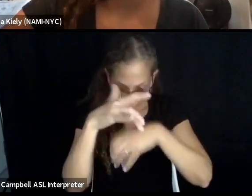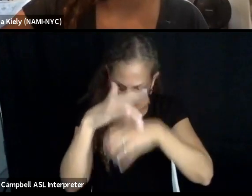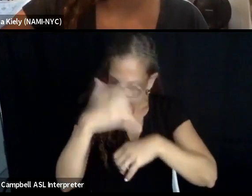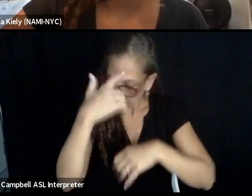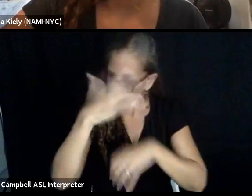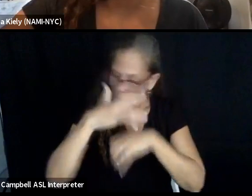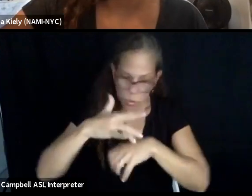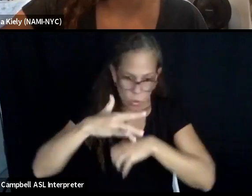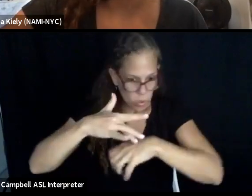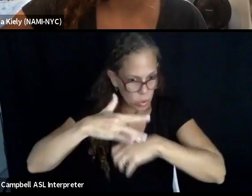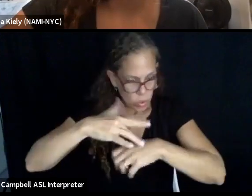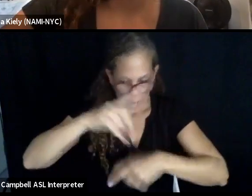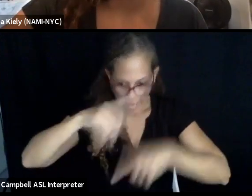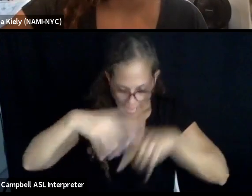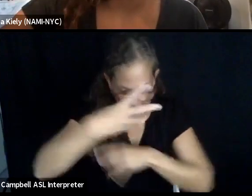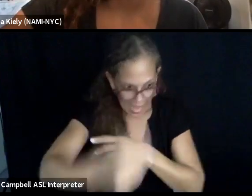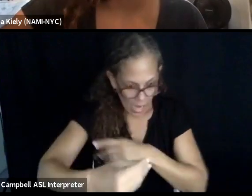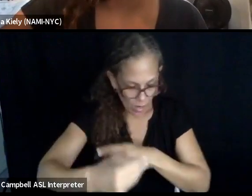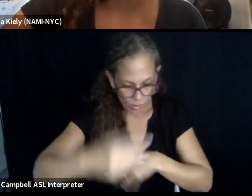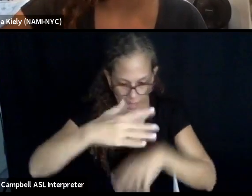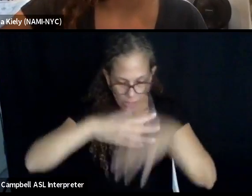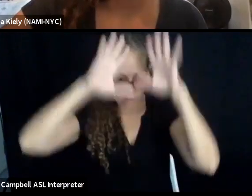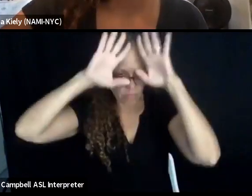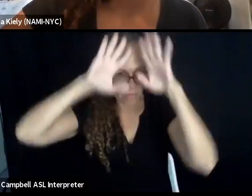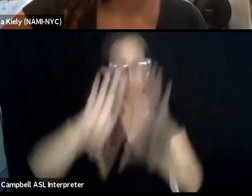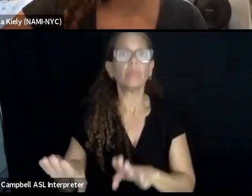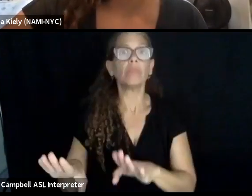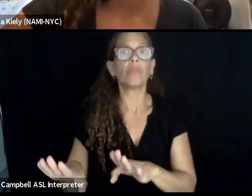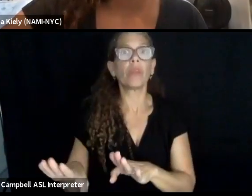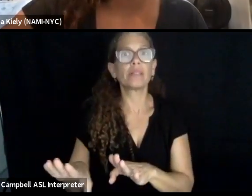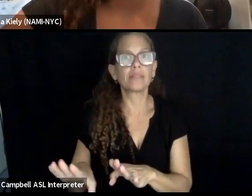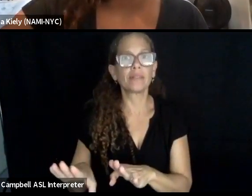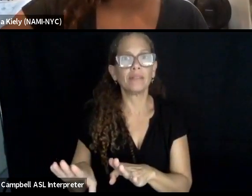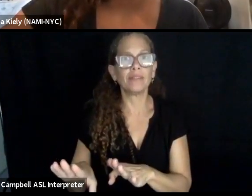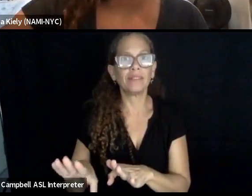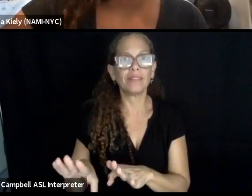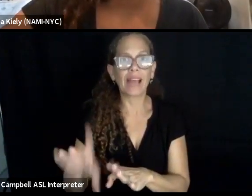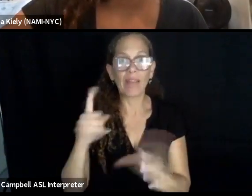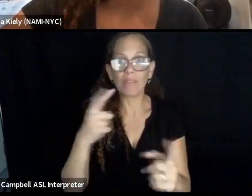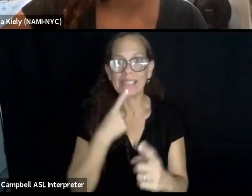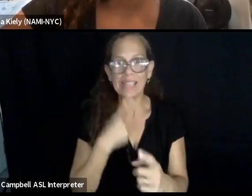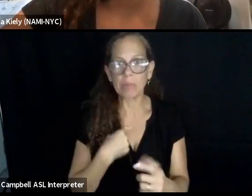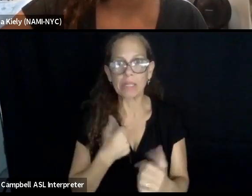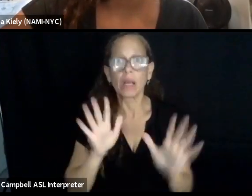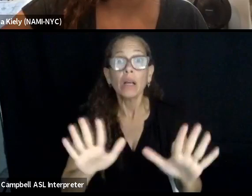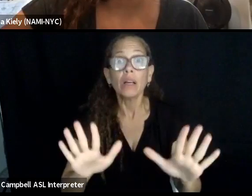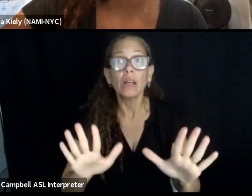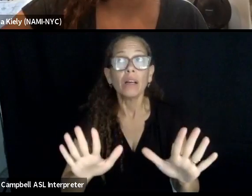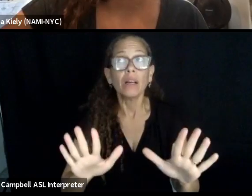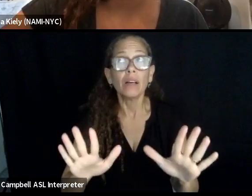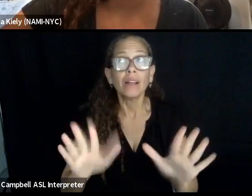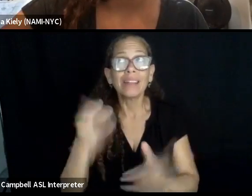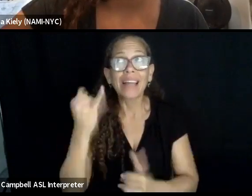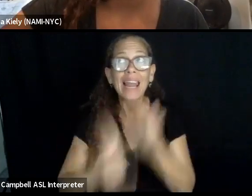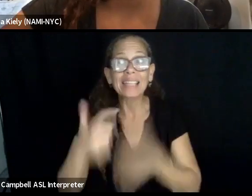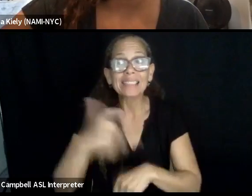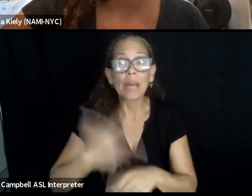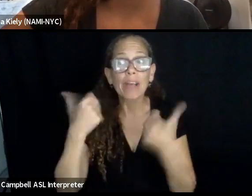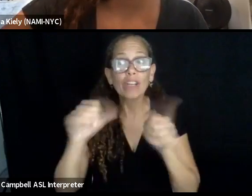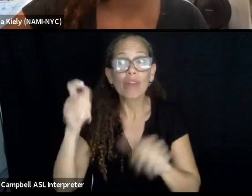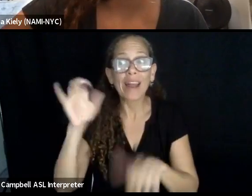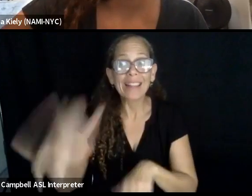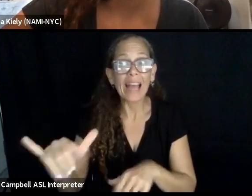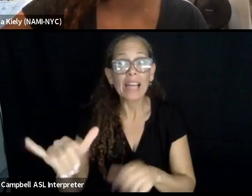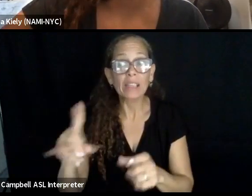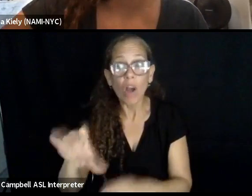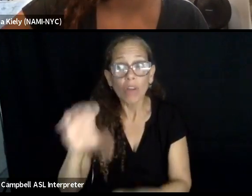thinking and thinking, I just give it a rest. I literally have to say to myself, the last time I tried this, did this 100%